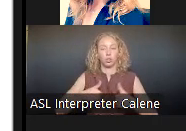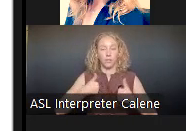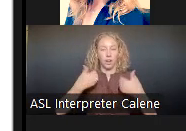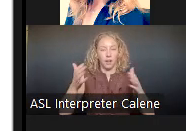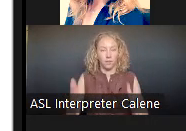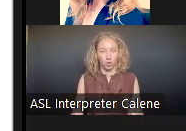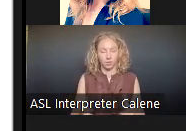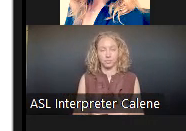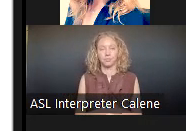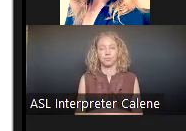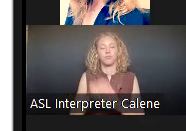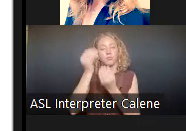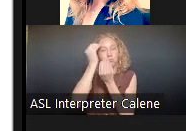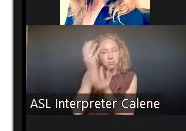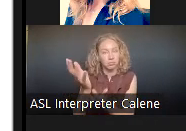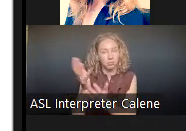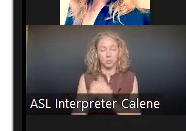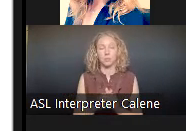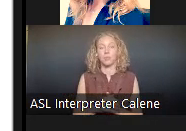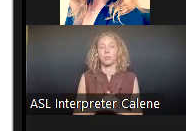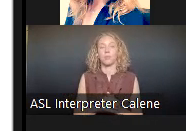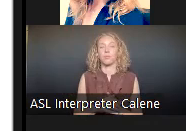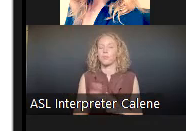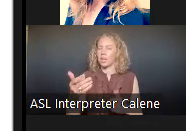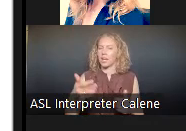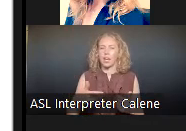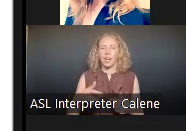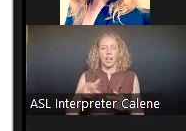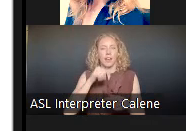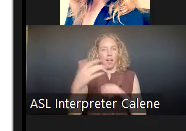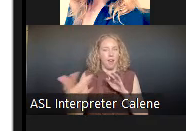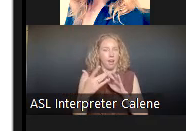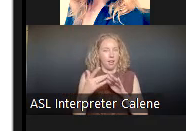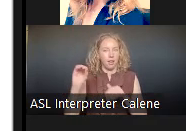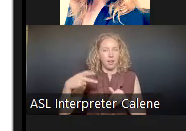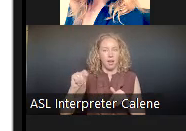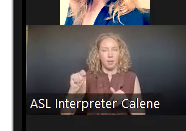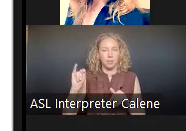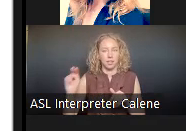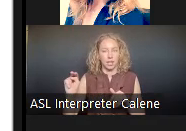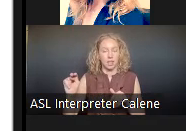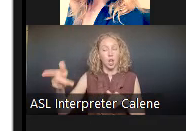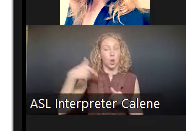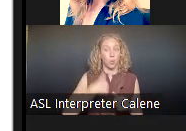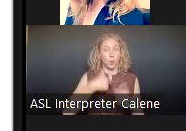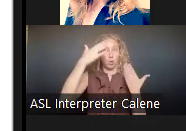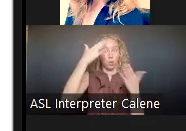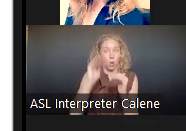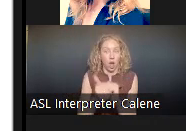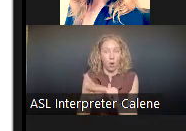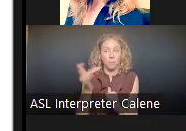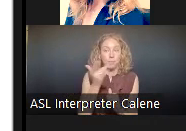for notification. They have not contacted the opt-in line. We are not aware how they want to be